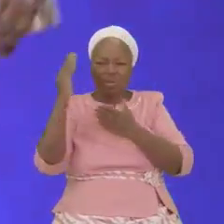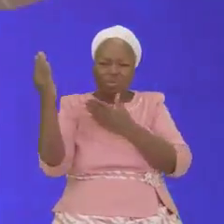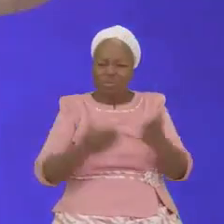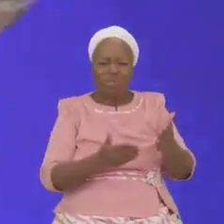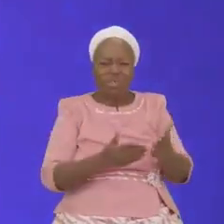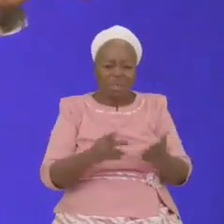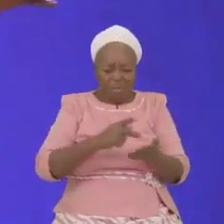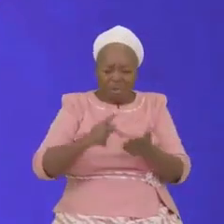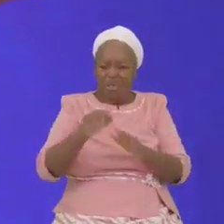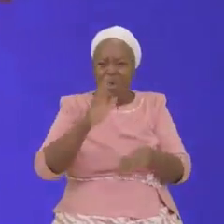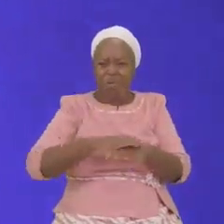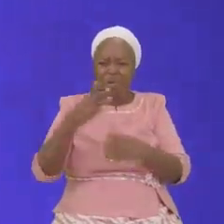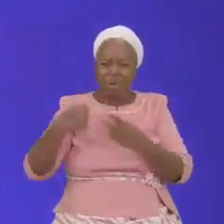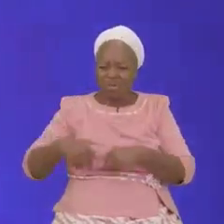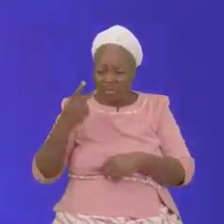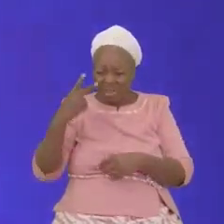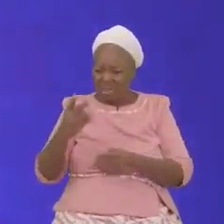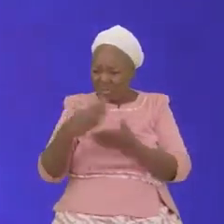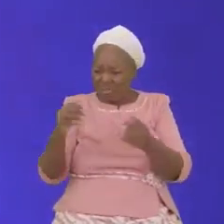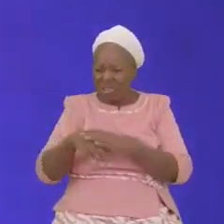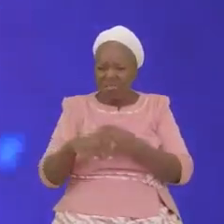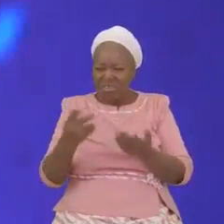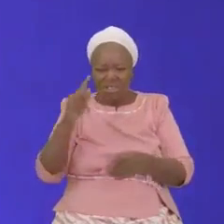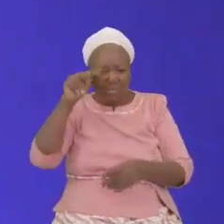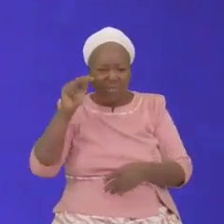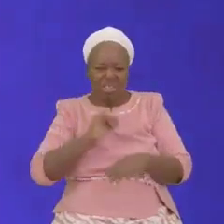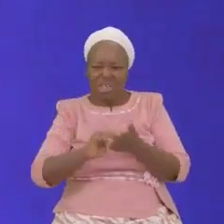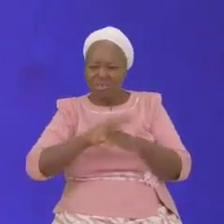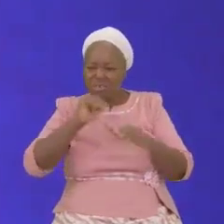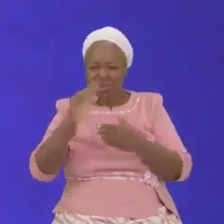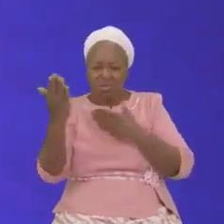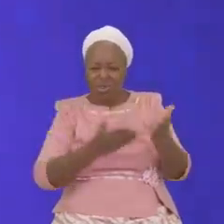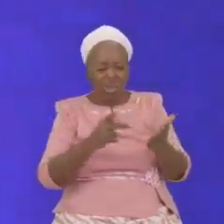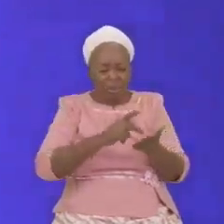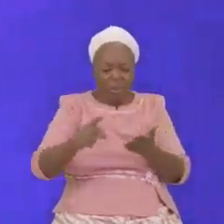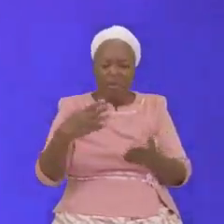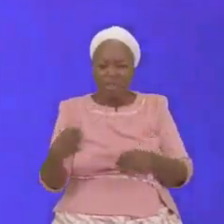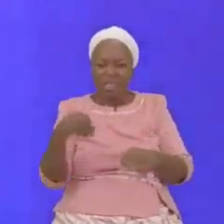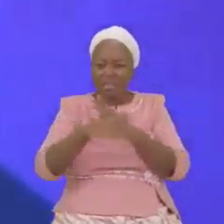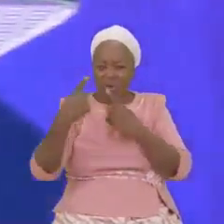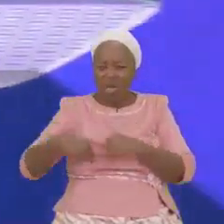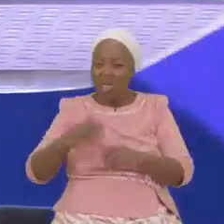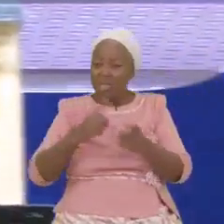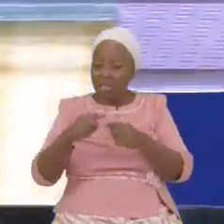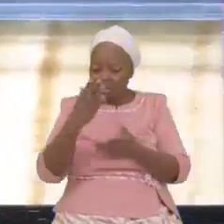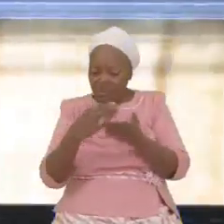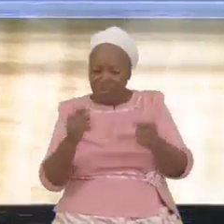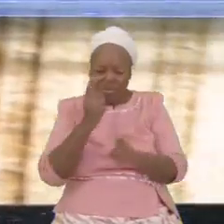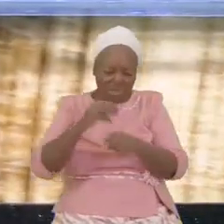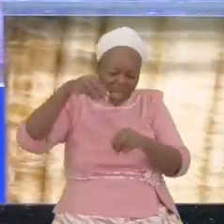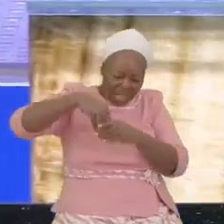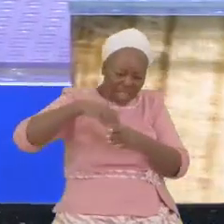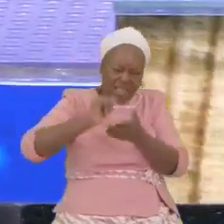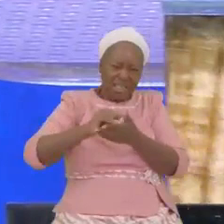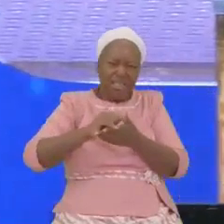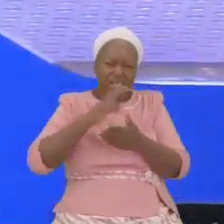earth. You may see something in the media that doesn't bring pure things in the heart, and something may just enter. You didn't invite,